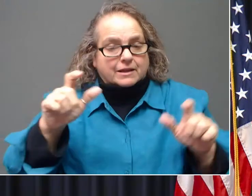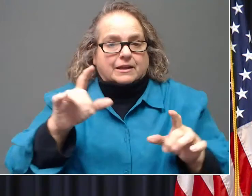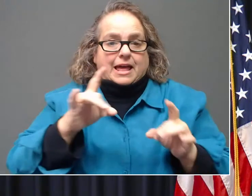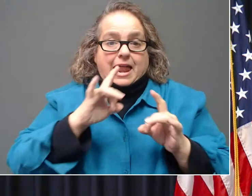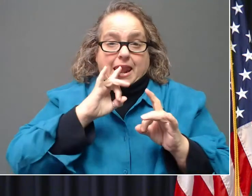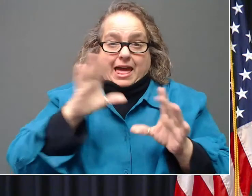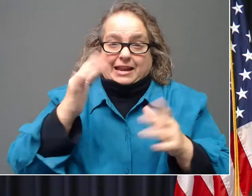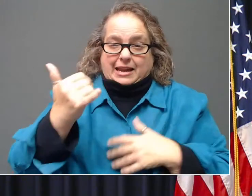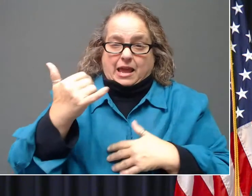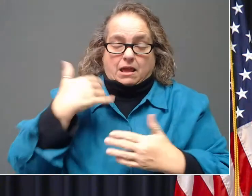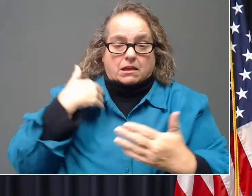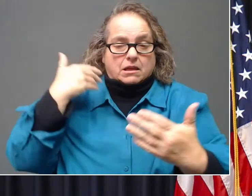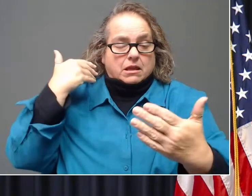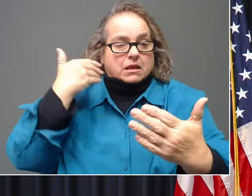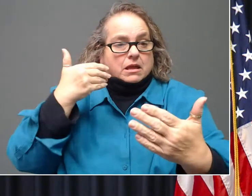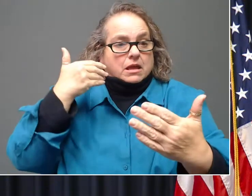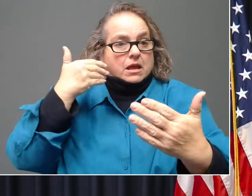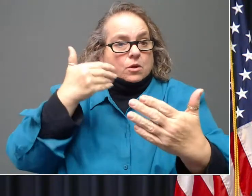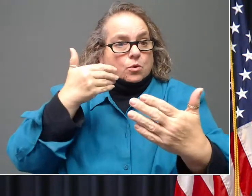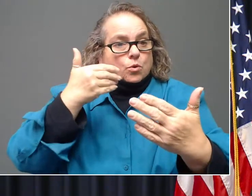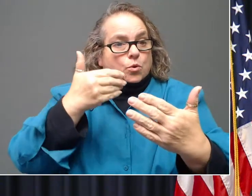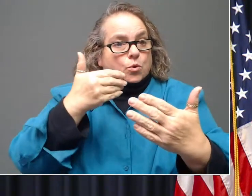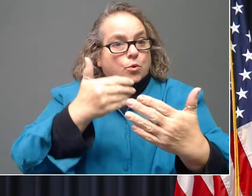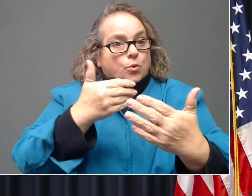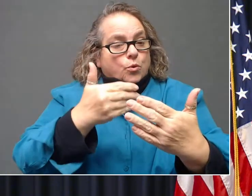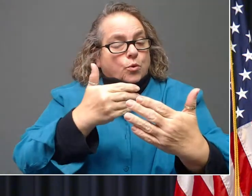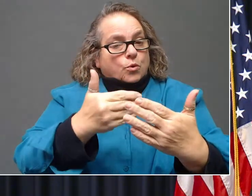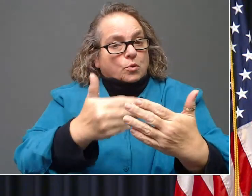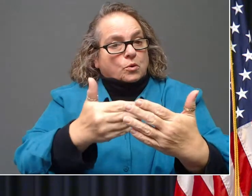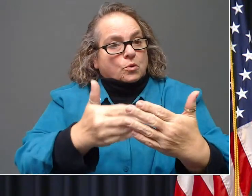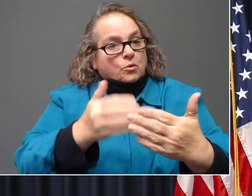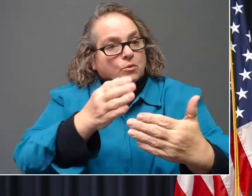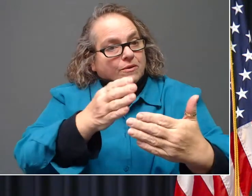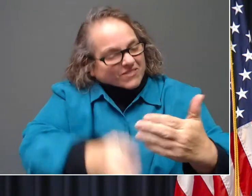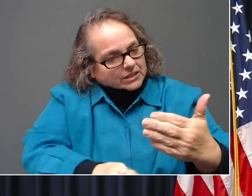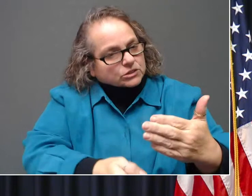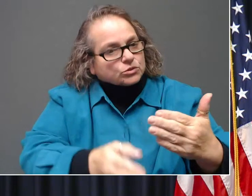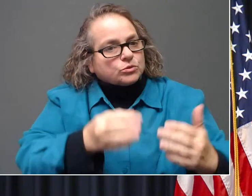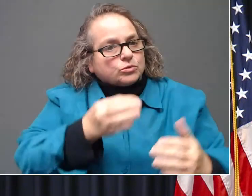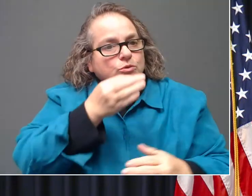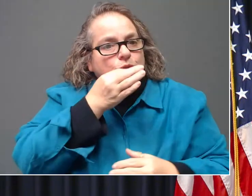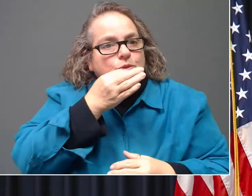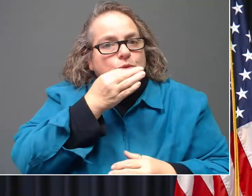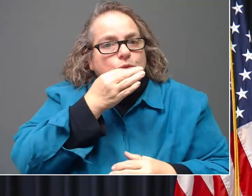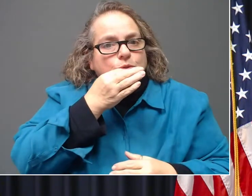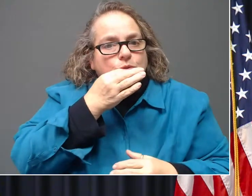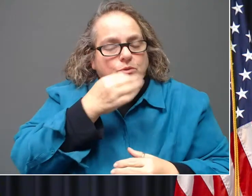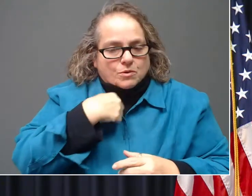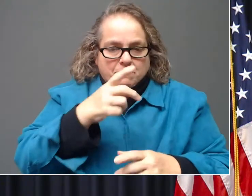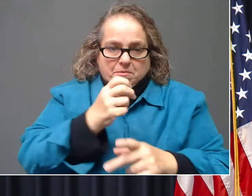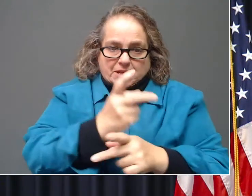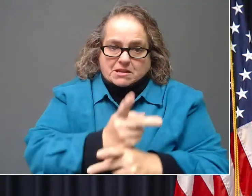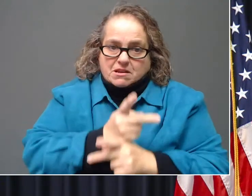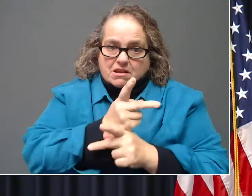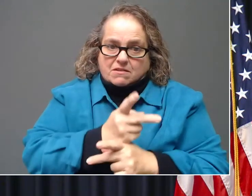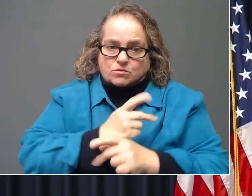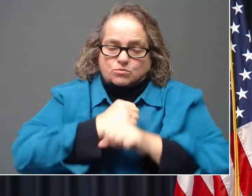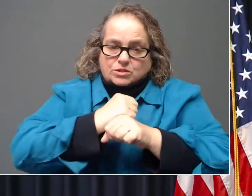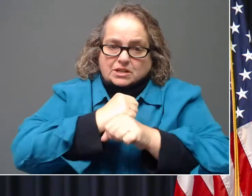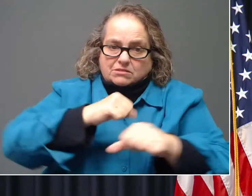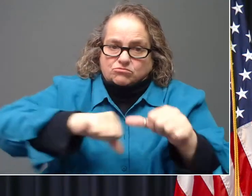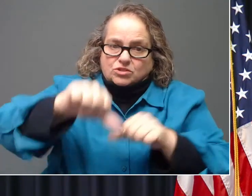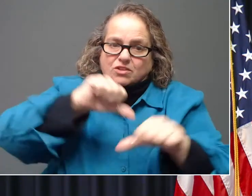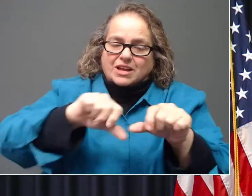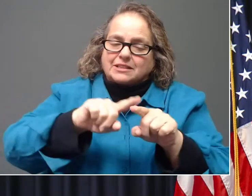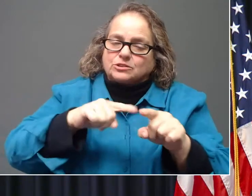end of this pandemic. We got to be careful, protect one another as we move towards it. But today you're going to